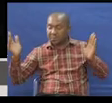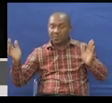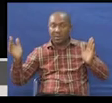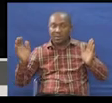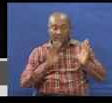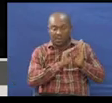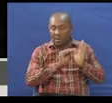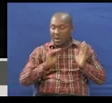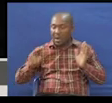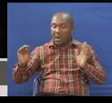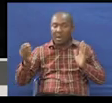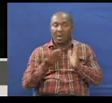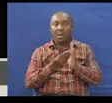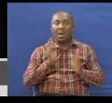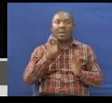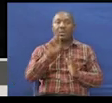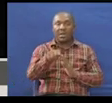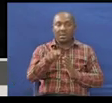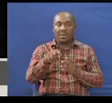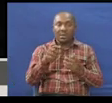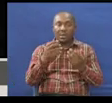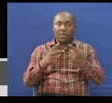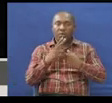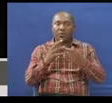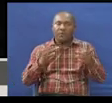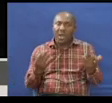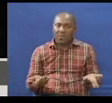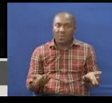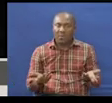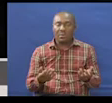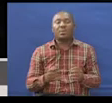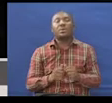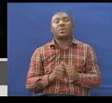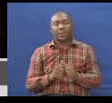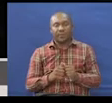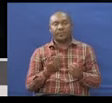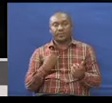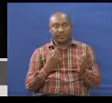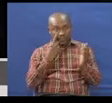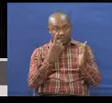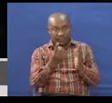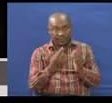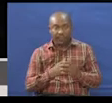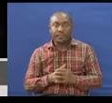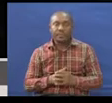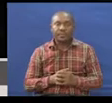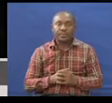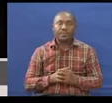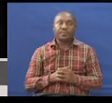this. So when all of them are there, how do you solve it? Let me lab here.